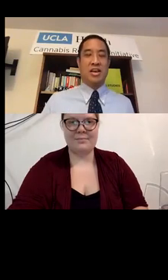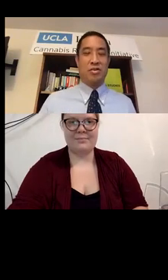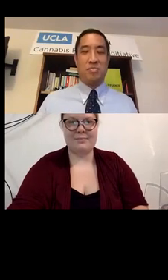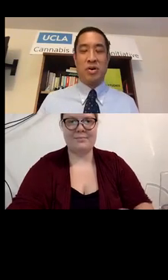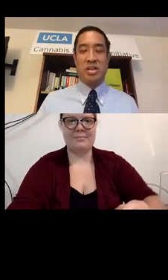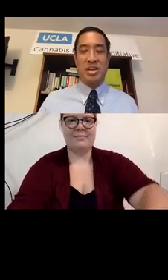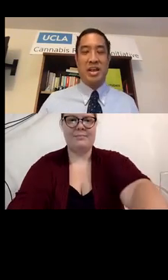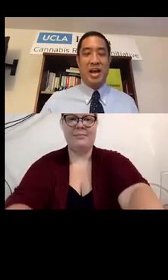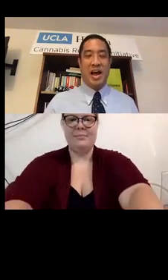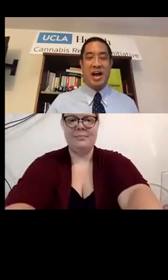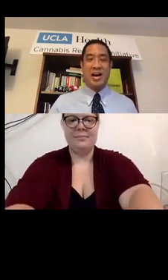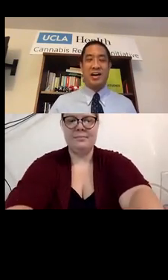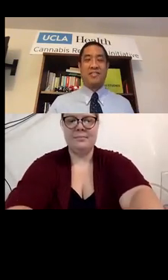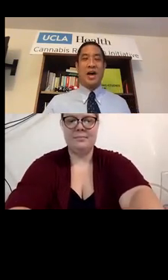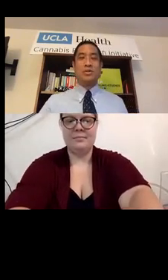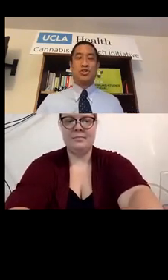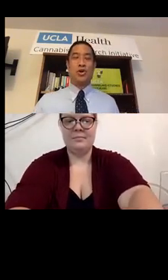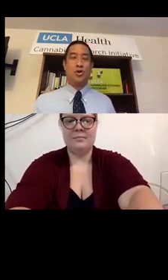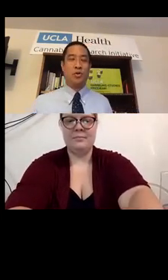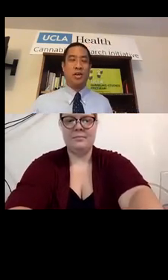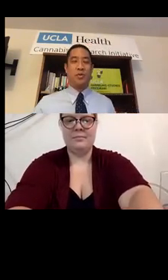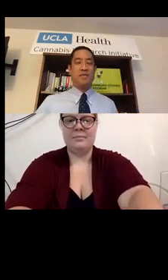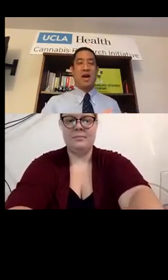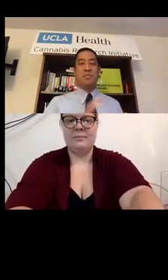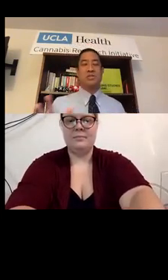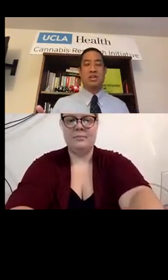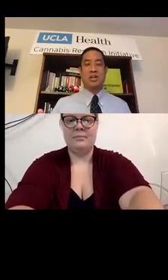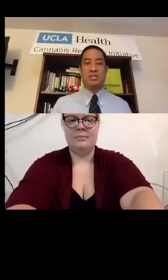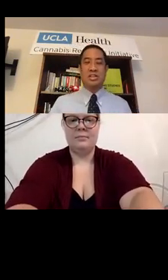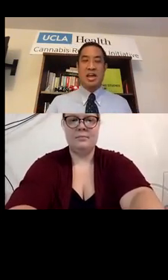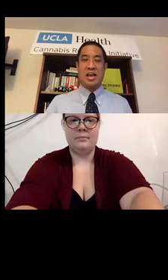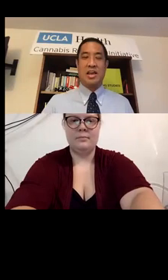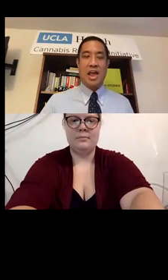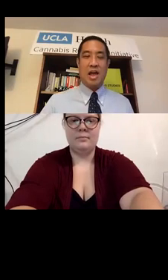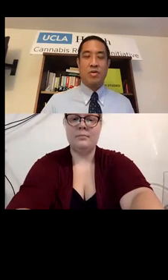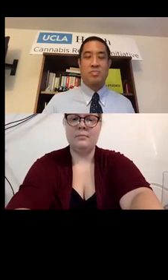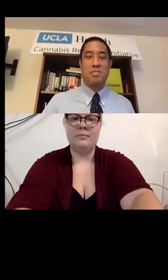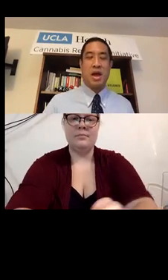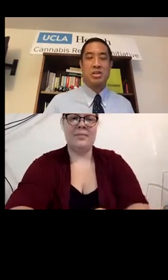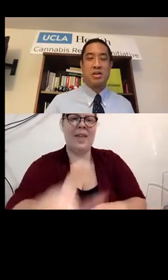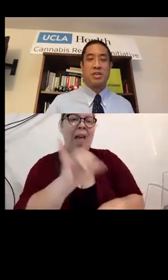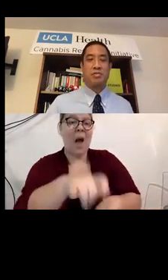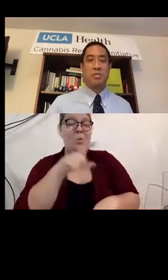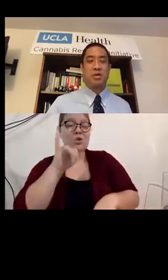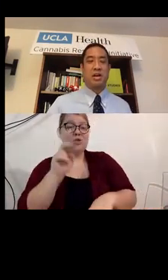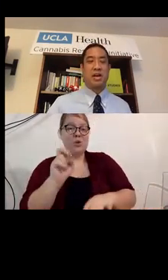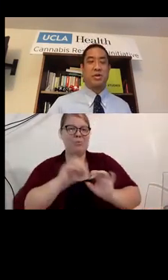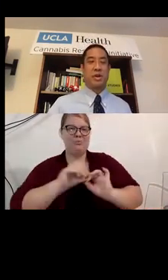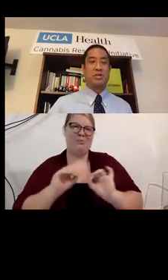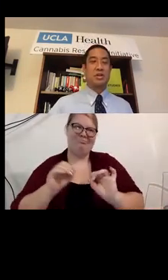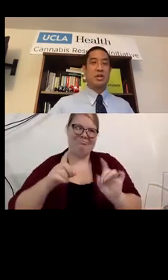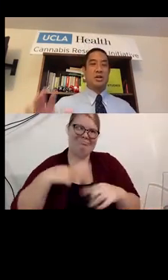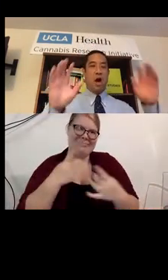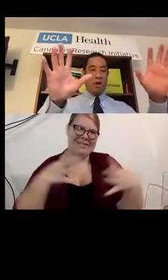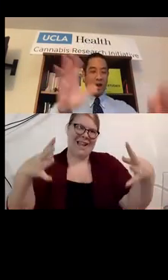got together in person, that was June. We have not seen each other since then, and we've just been managing everything remotely like everyone